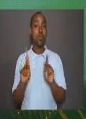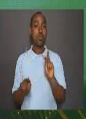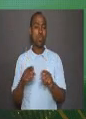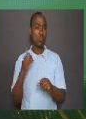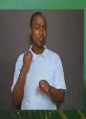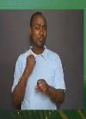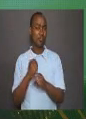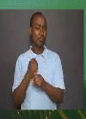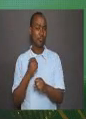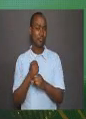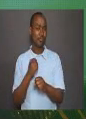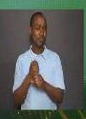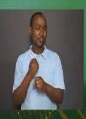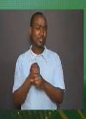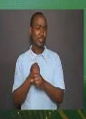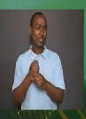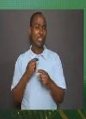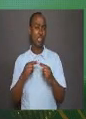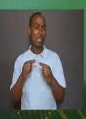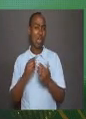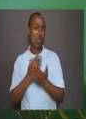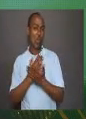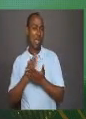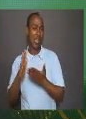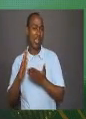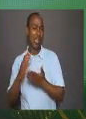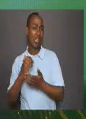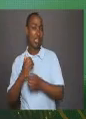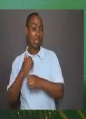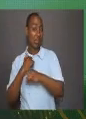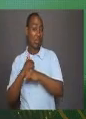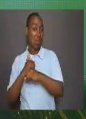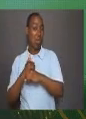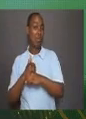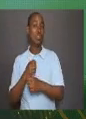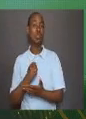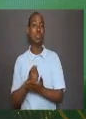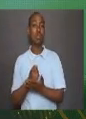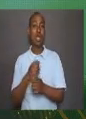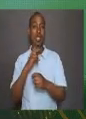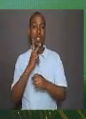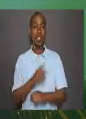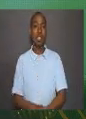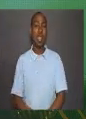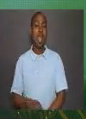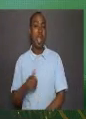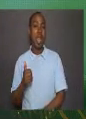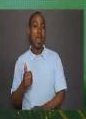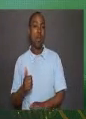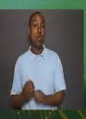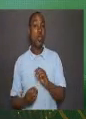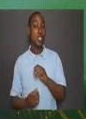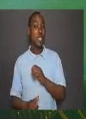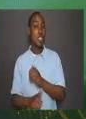people are working hard to remove this stigma. We will learn more about